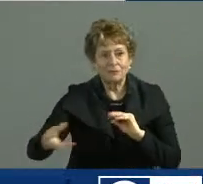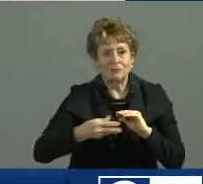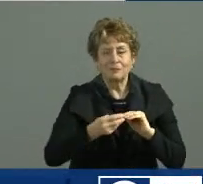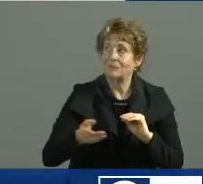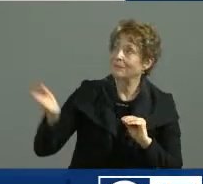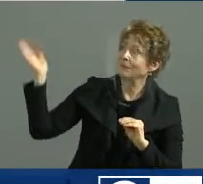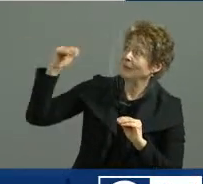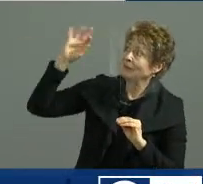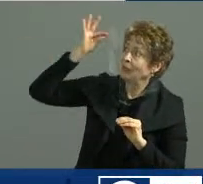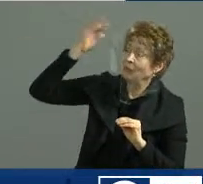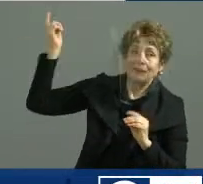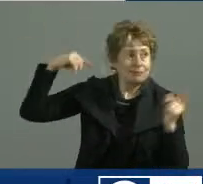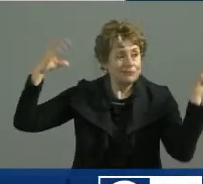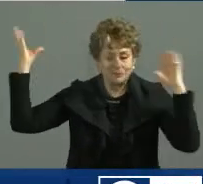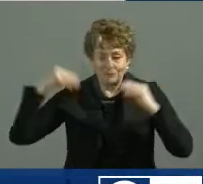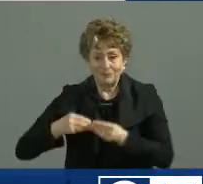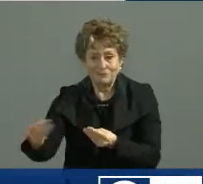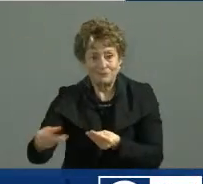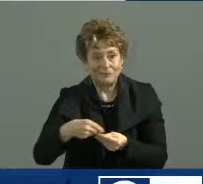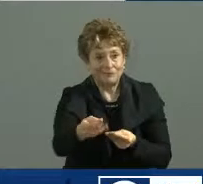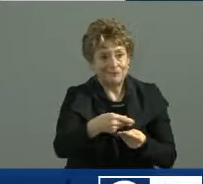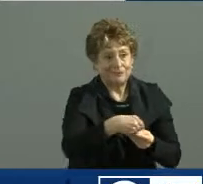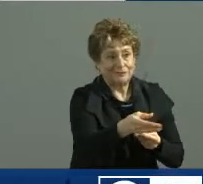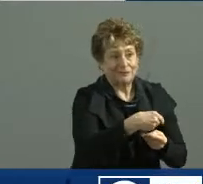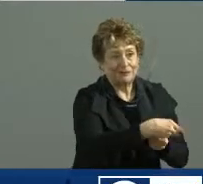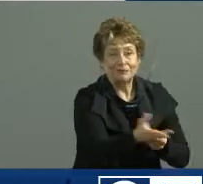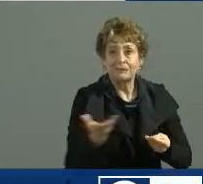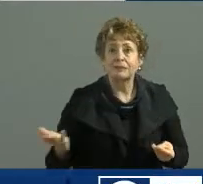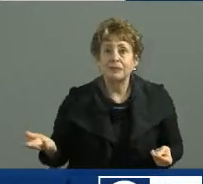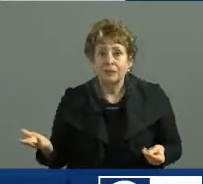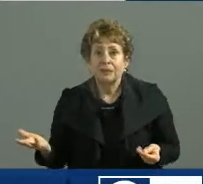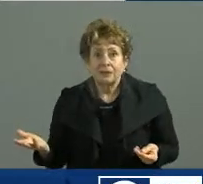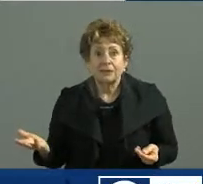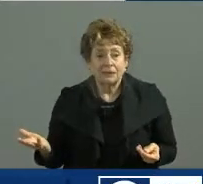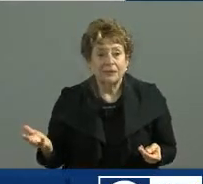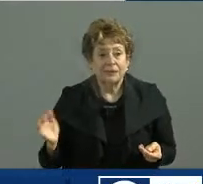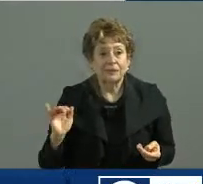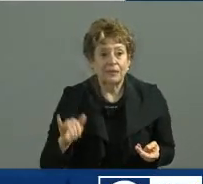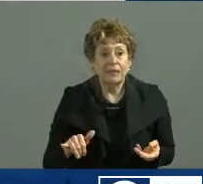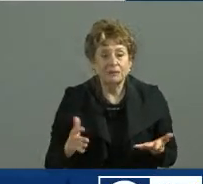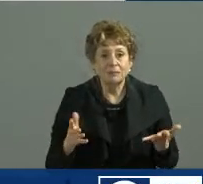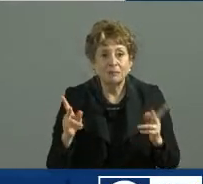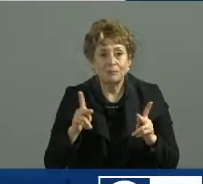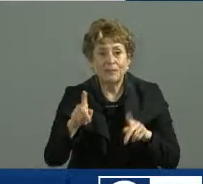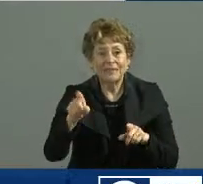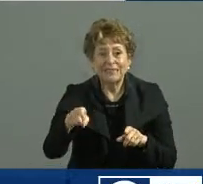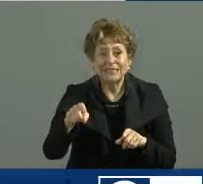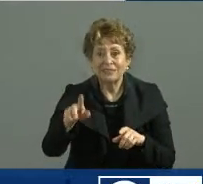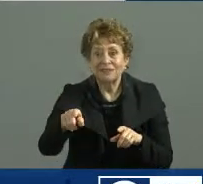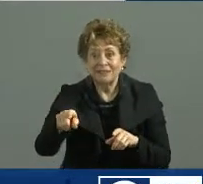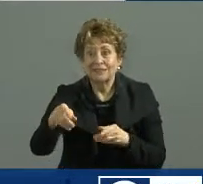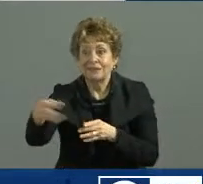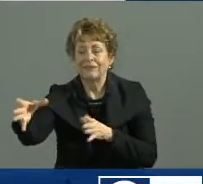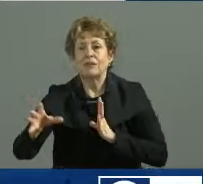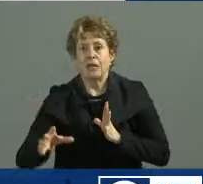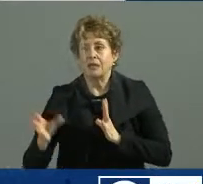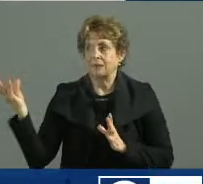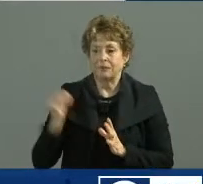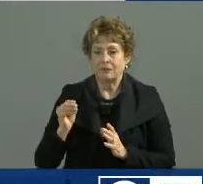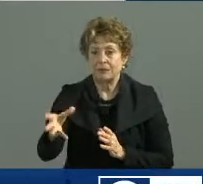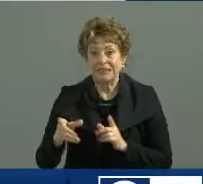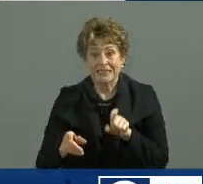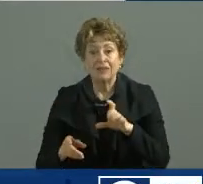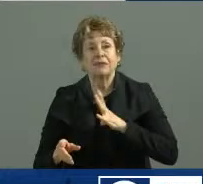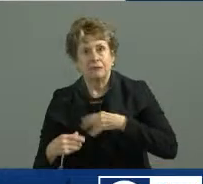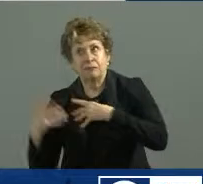and then they ship the vaccine directly to the individuals that will be administering that vaccine. And as vaccine